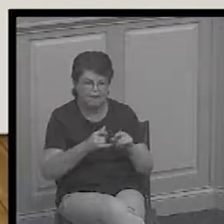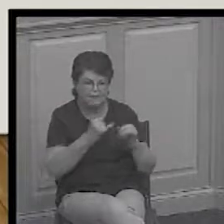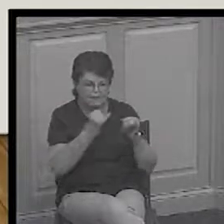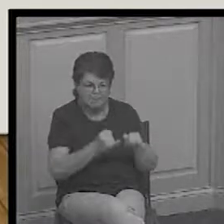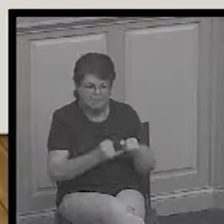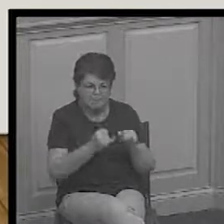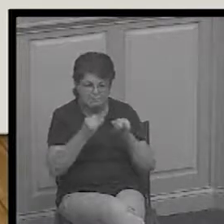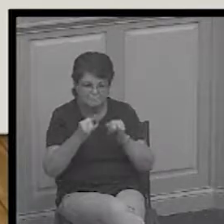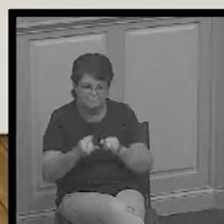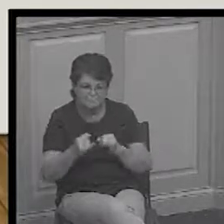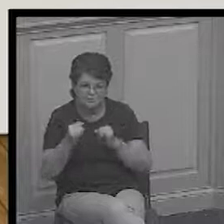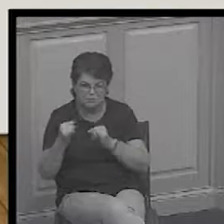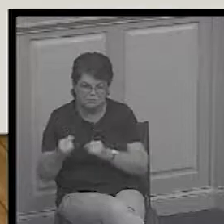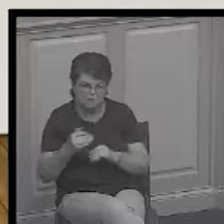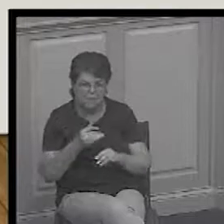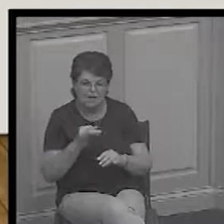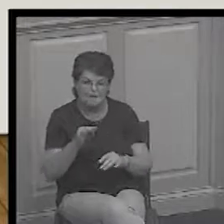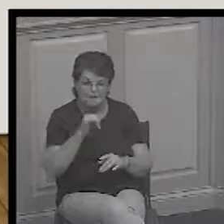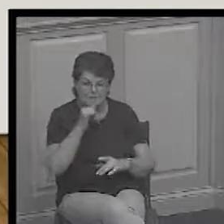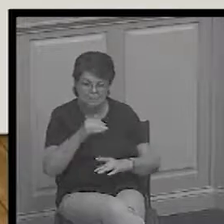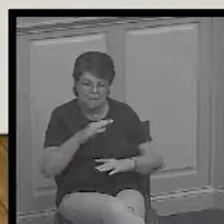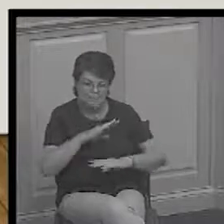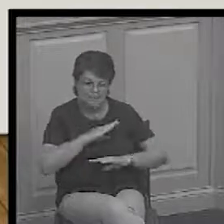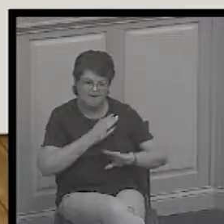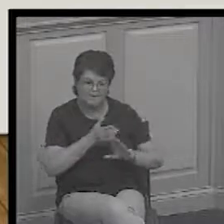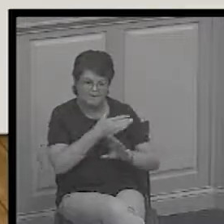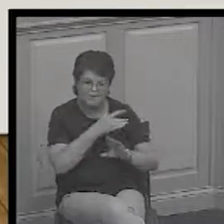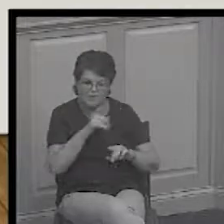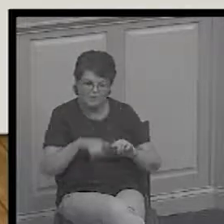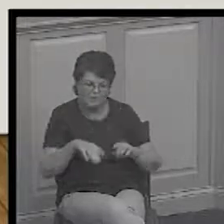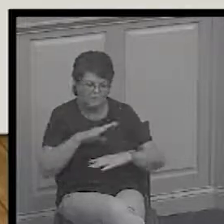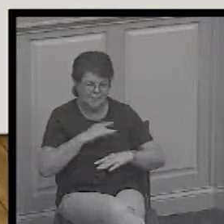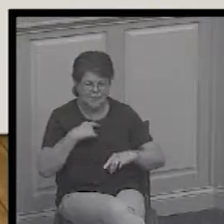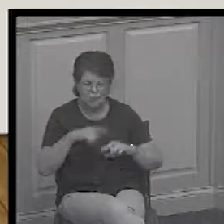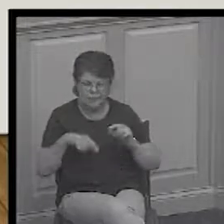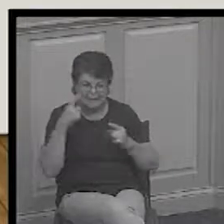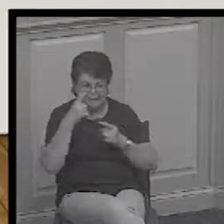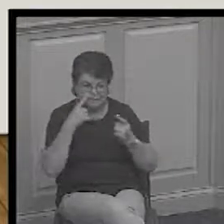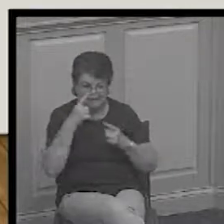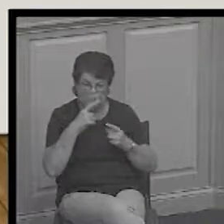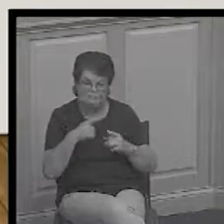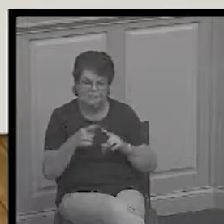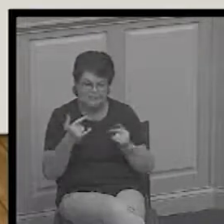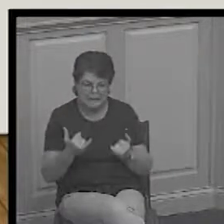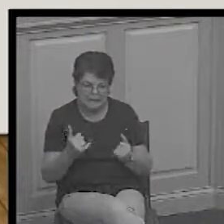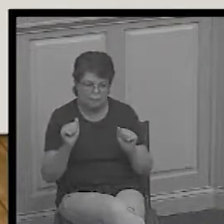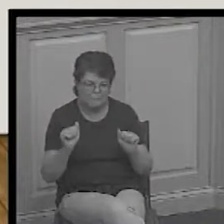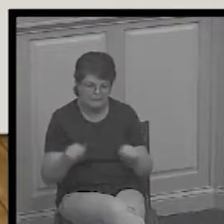the rigid standards, then we couldn't even consider it. Now we can.